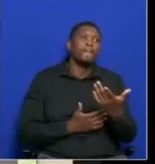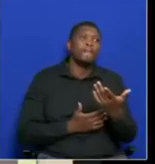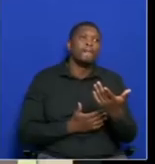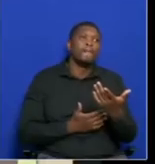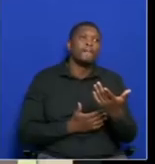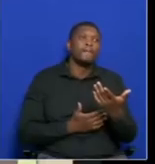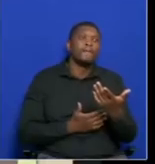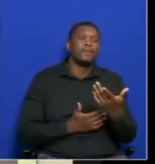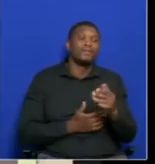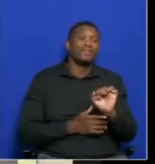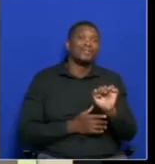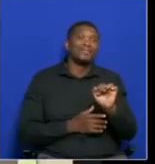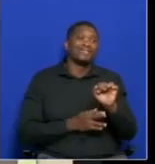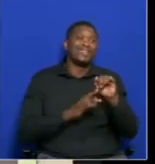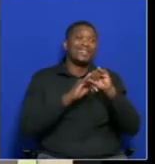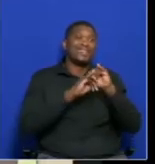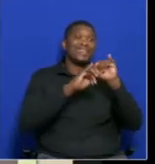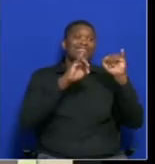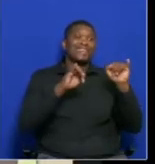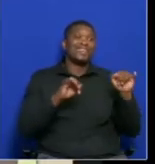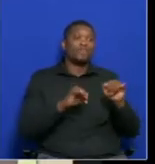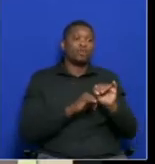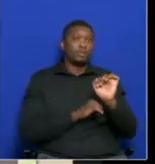invoices were